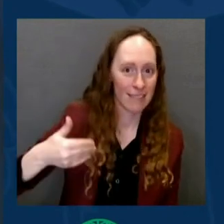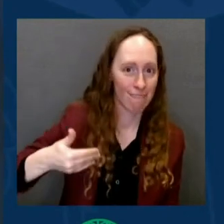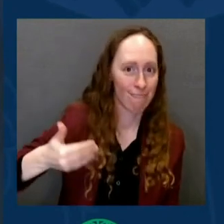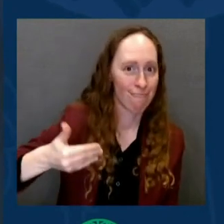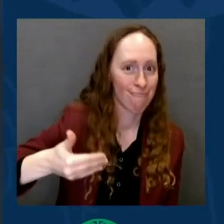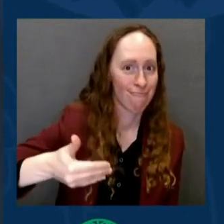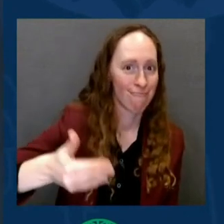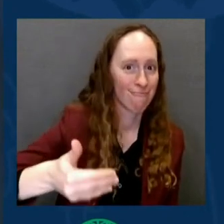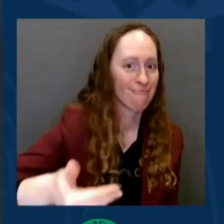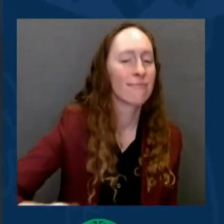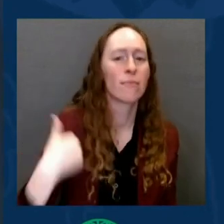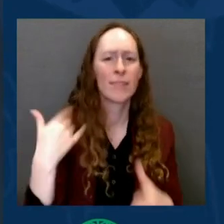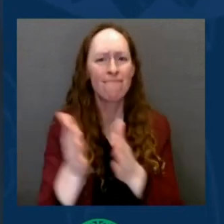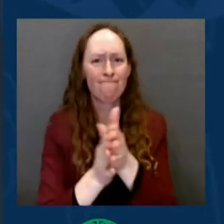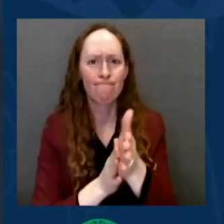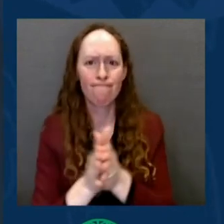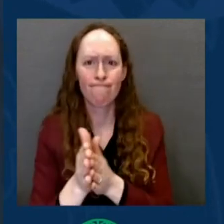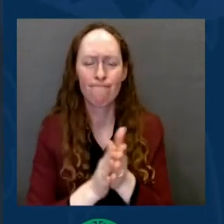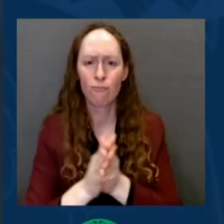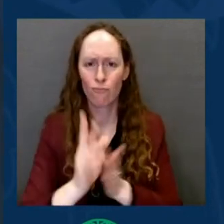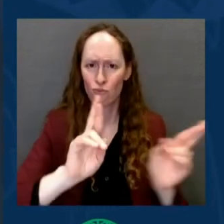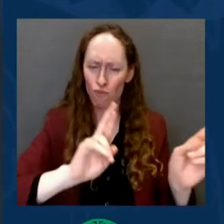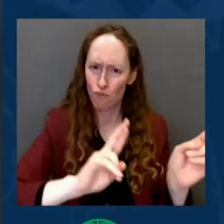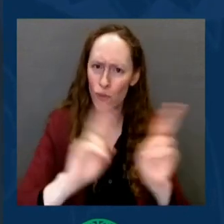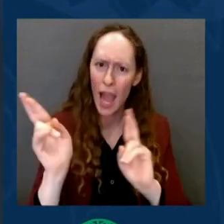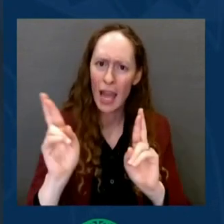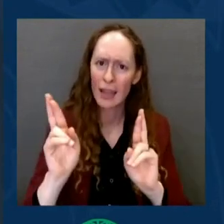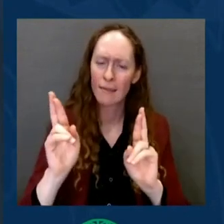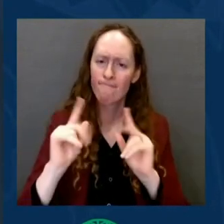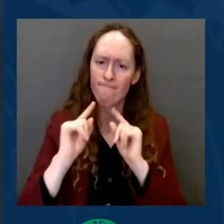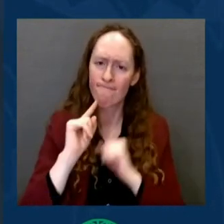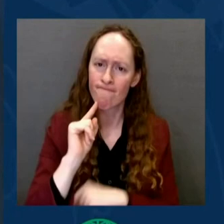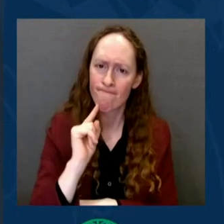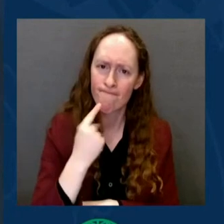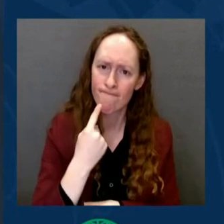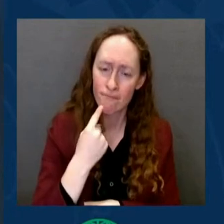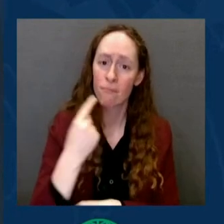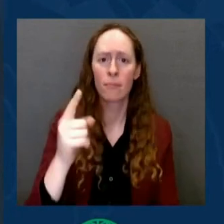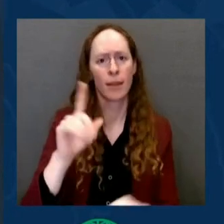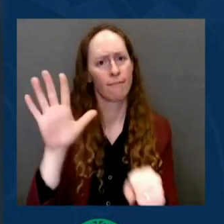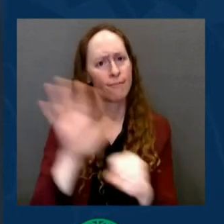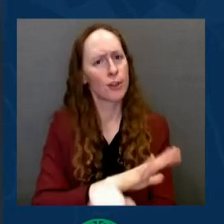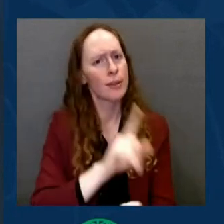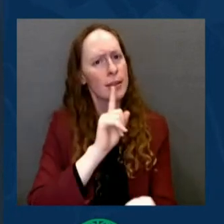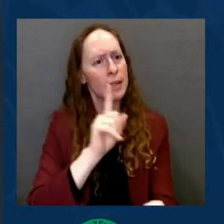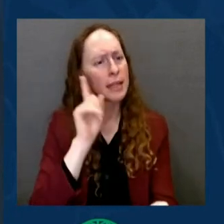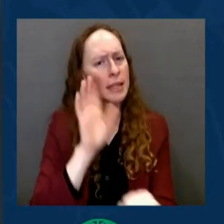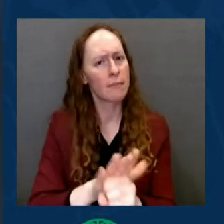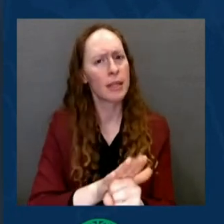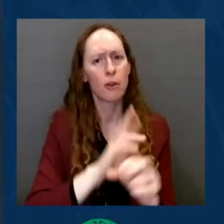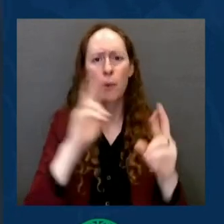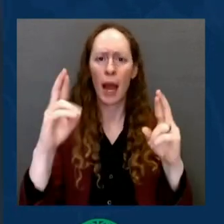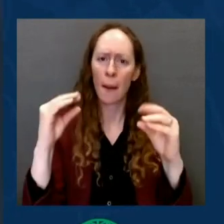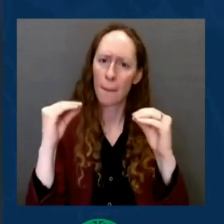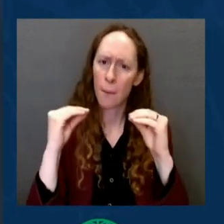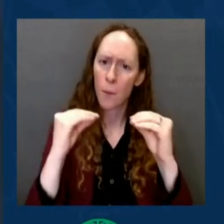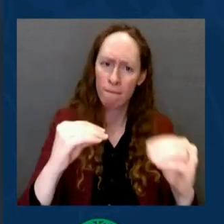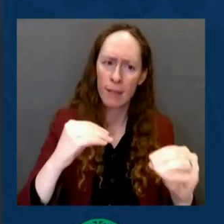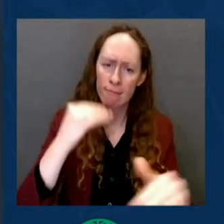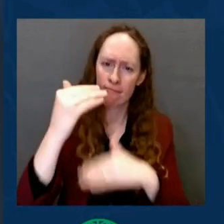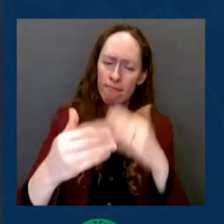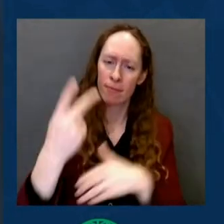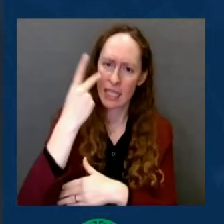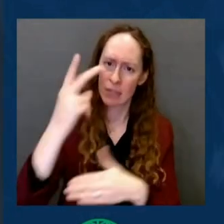see us deliver our commitments, all of our commitments. Now, we've crafted this summit and this agenda in